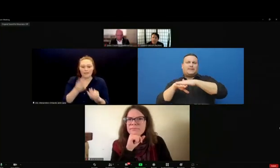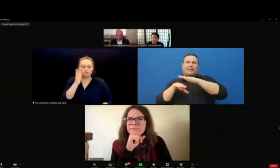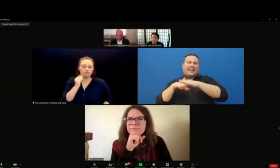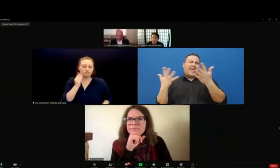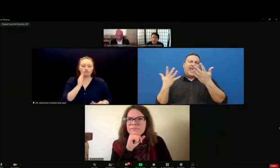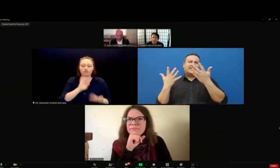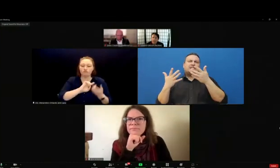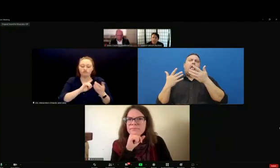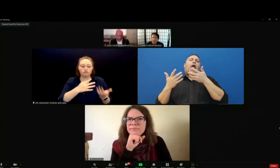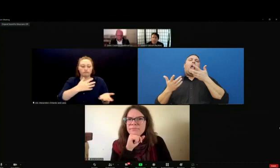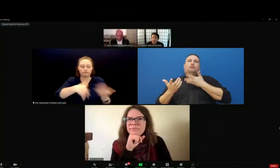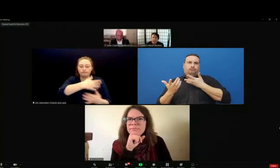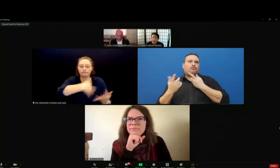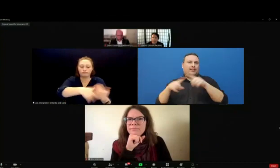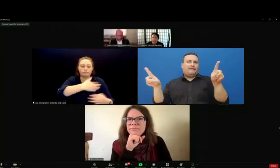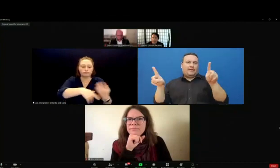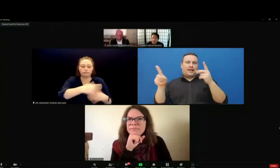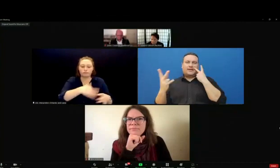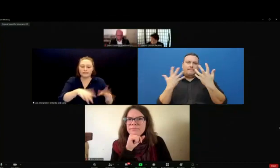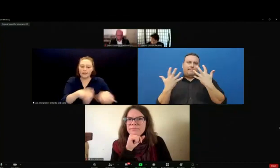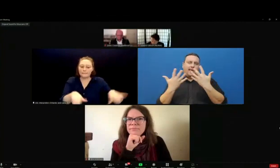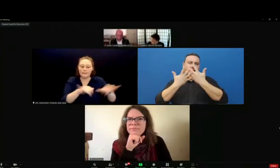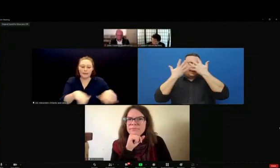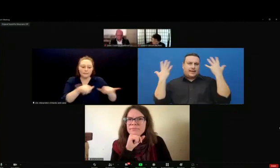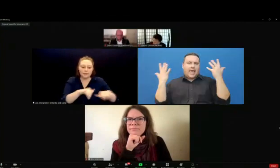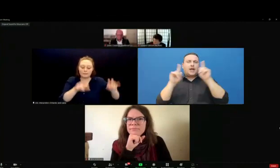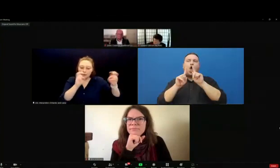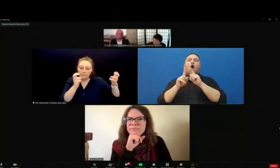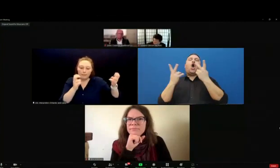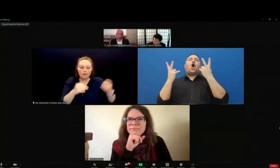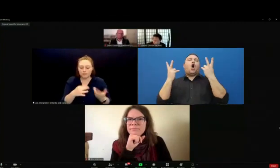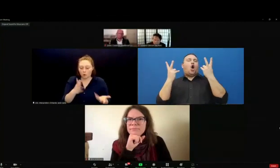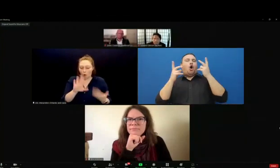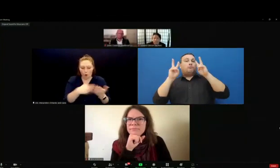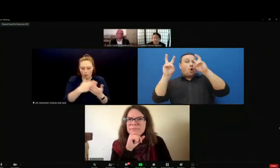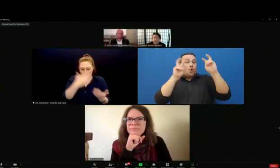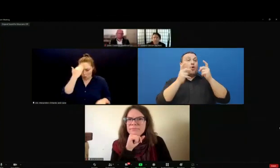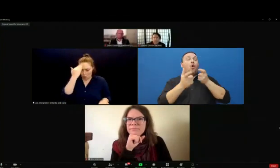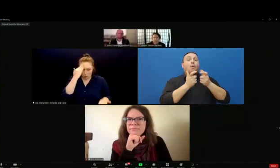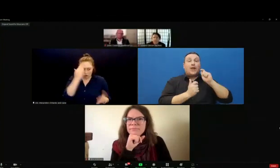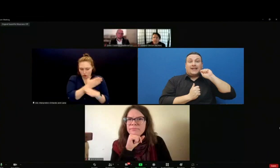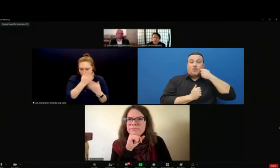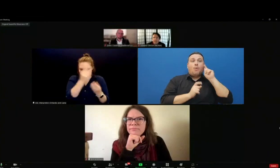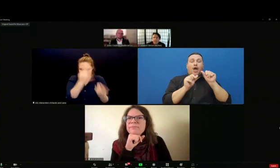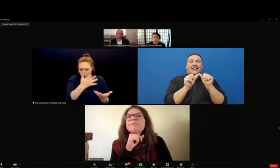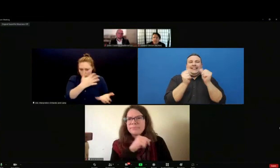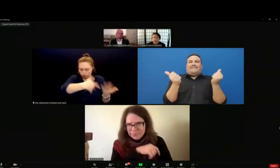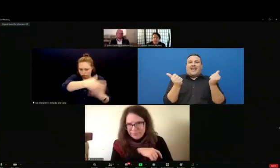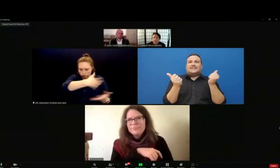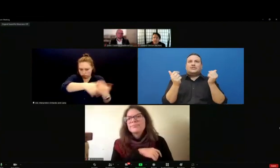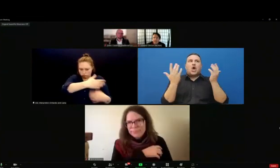all the same repetitive topics and the things that we all know about and shared, and the communication, efficient communication